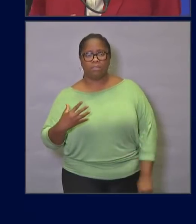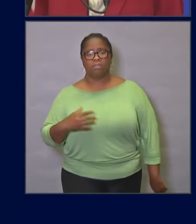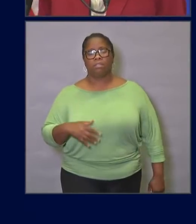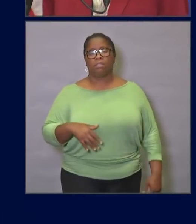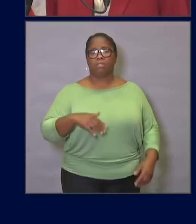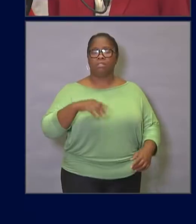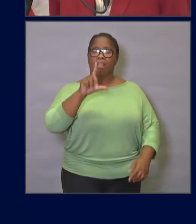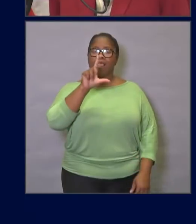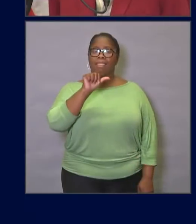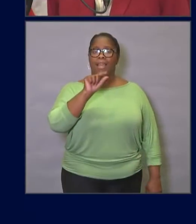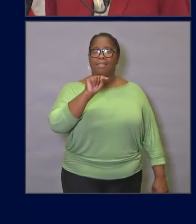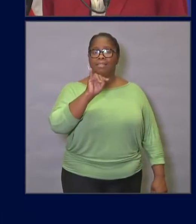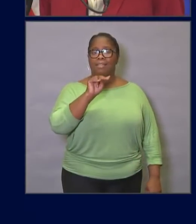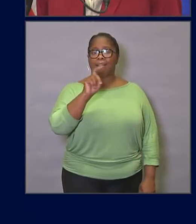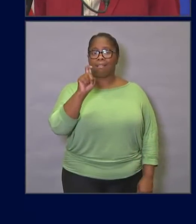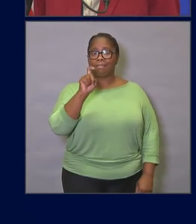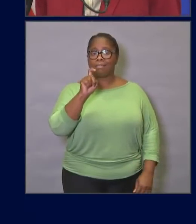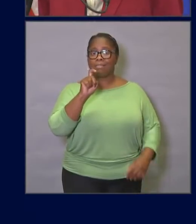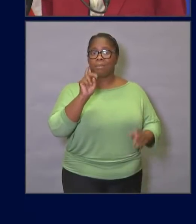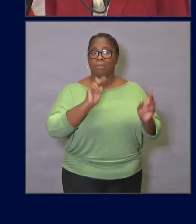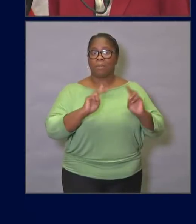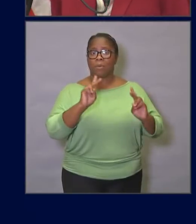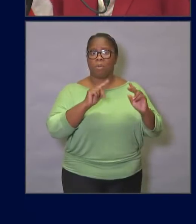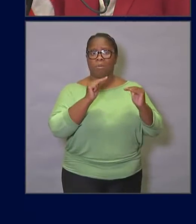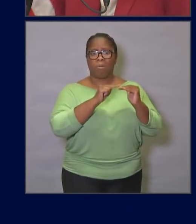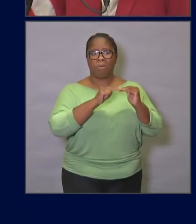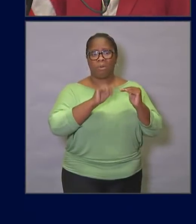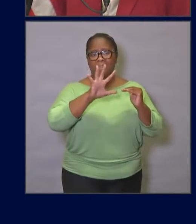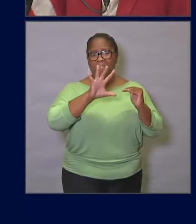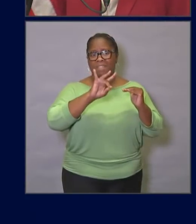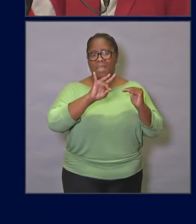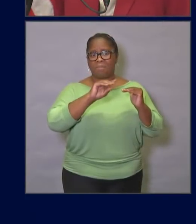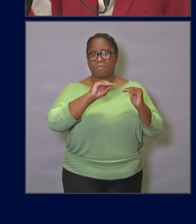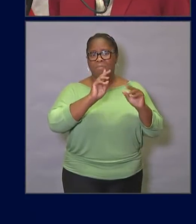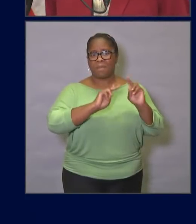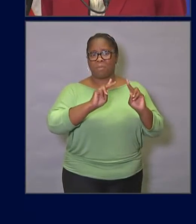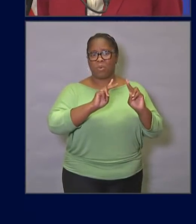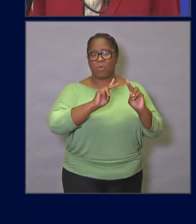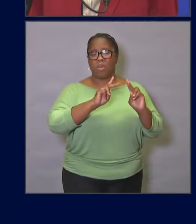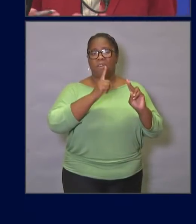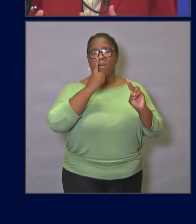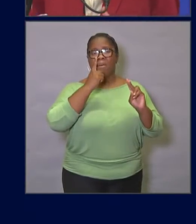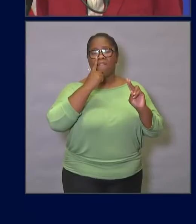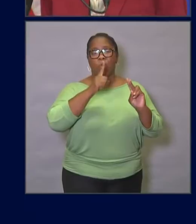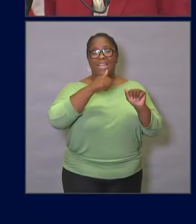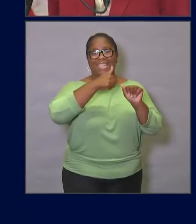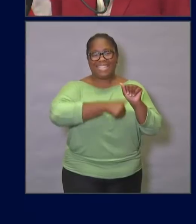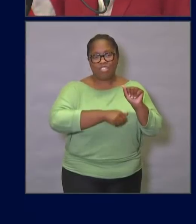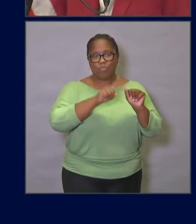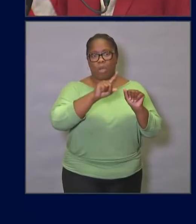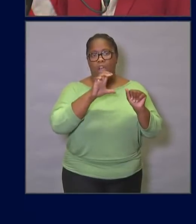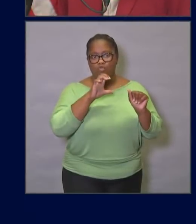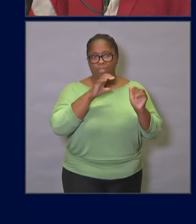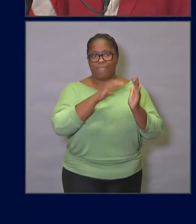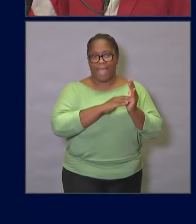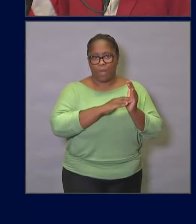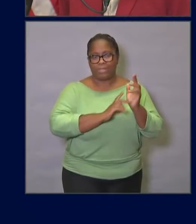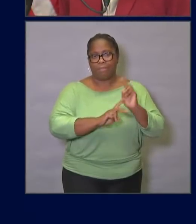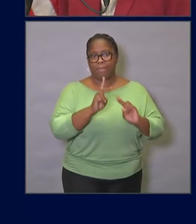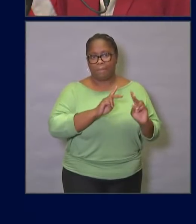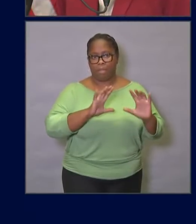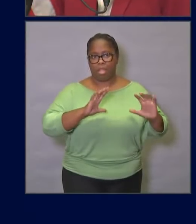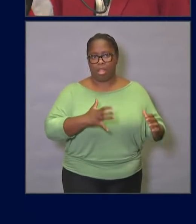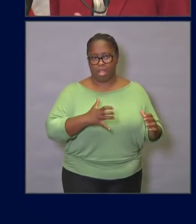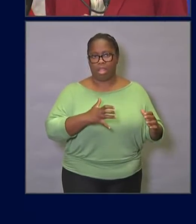Latinos, Latinx residents have the highest rate of death, with a rate of 58 people per 100,000 population, 58 deaths per 100,000